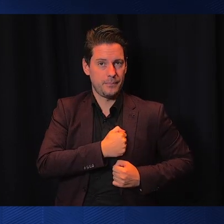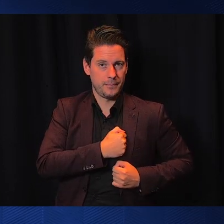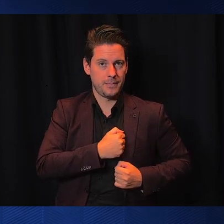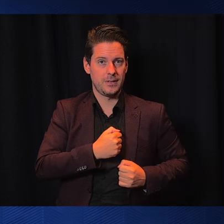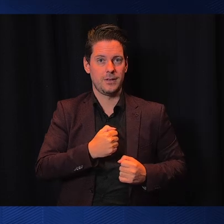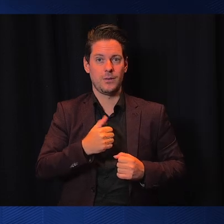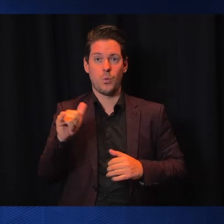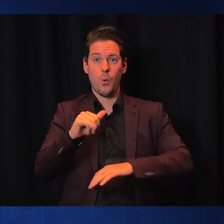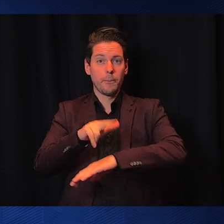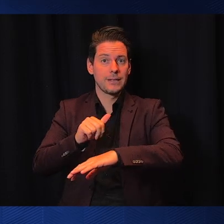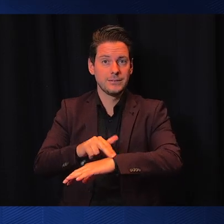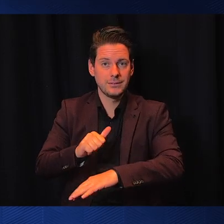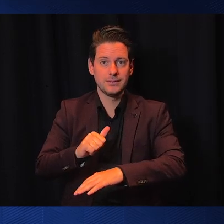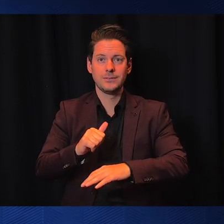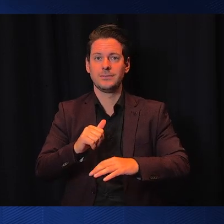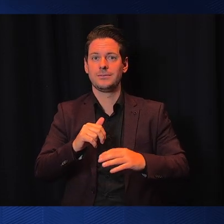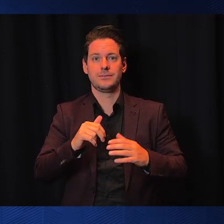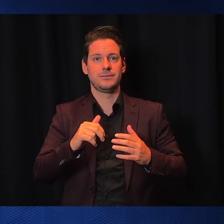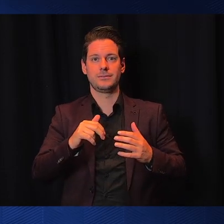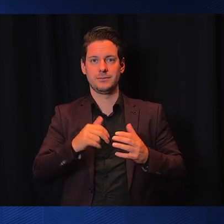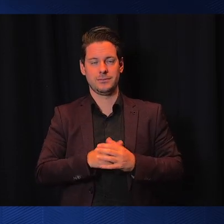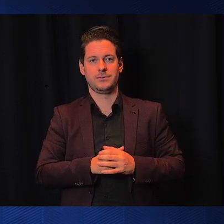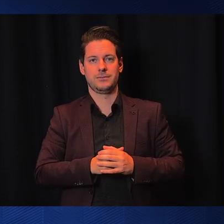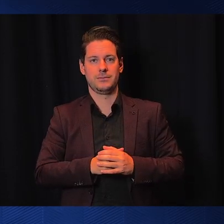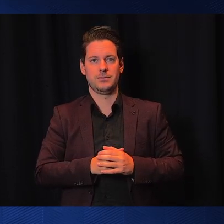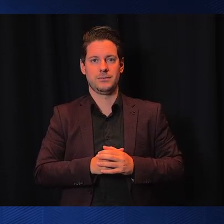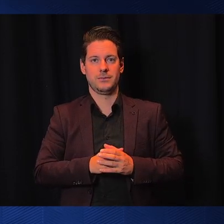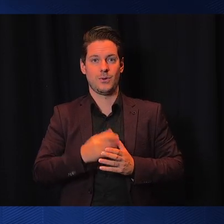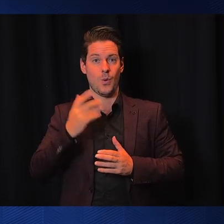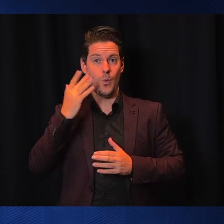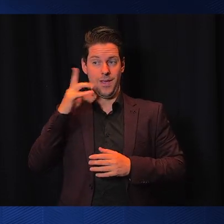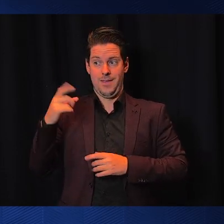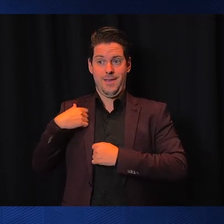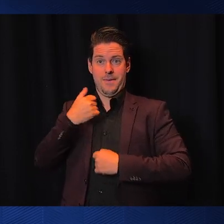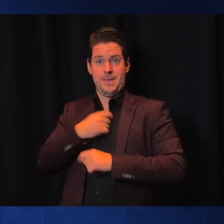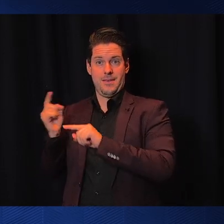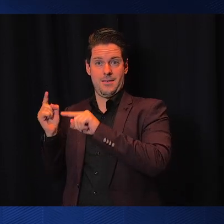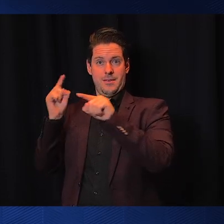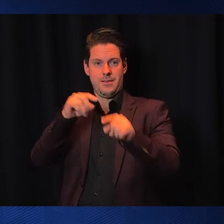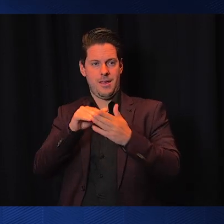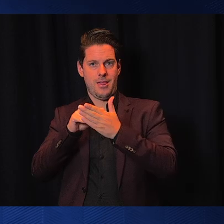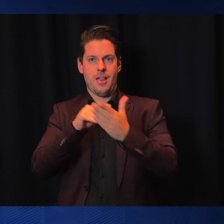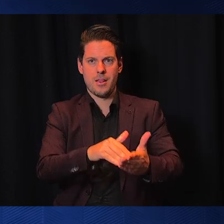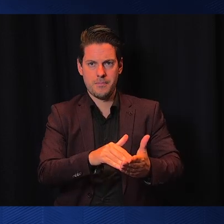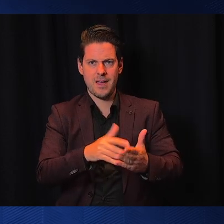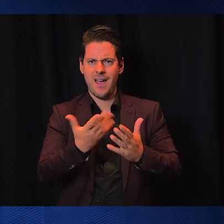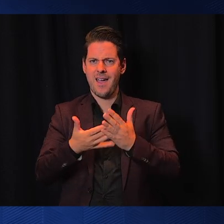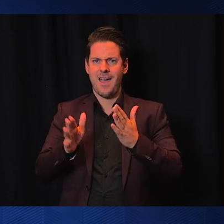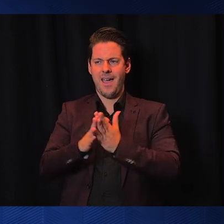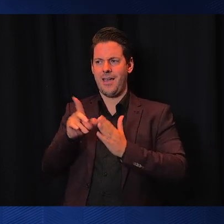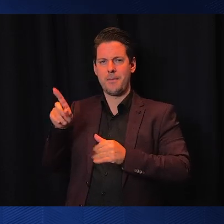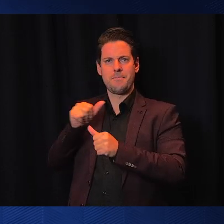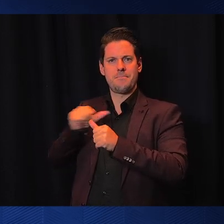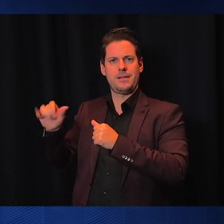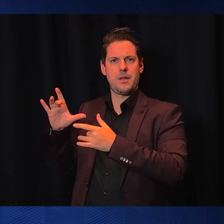or police actors when they are coming to support? Where and how can they engage